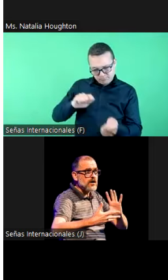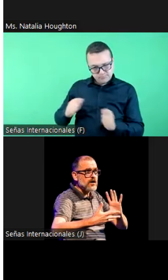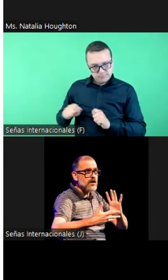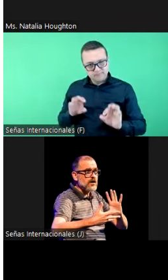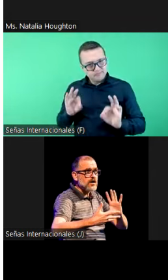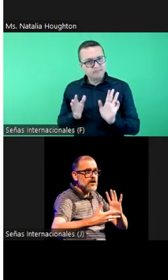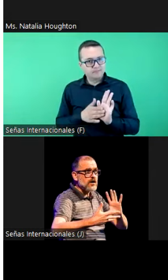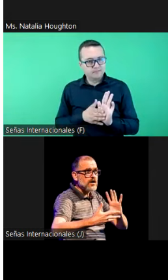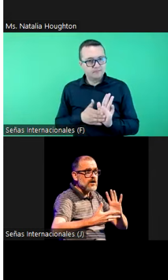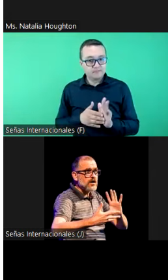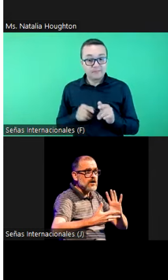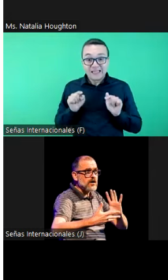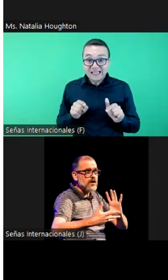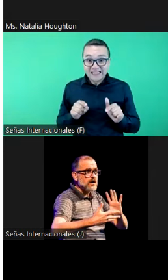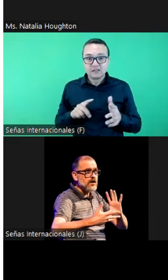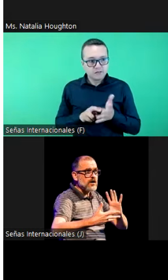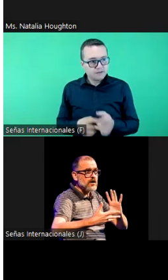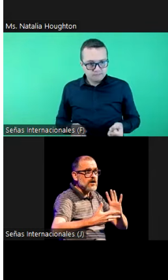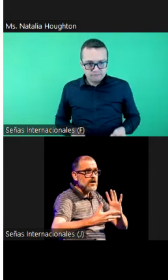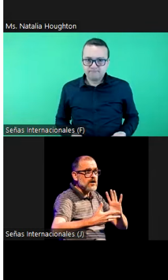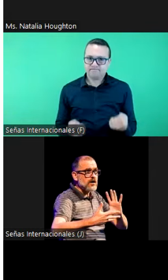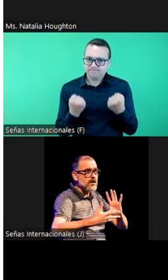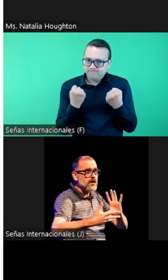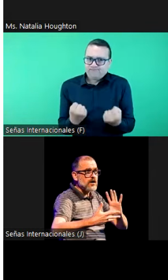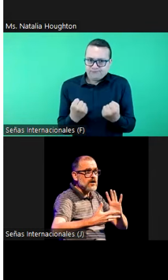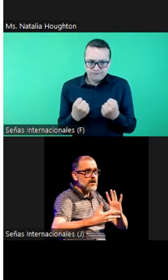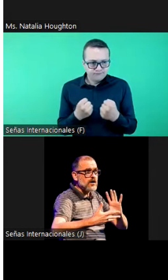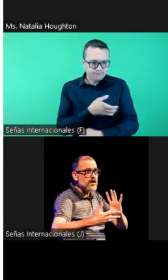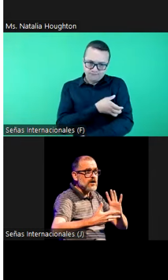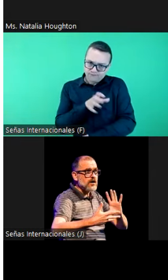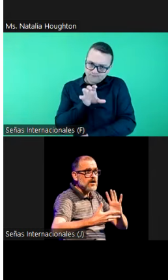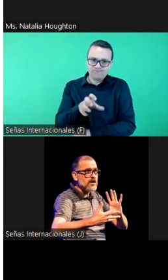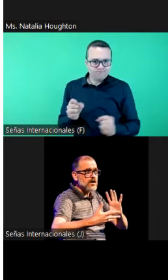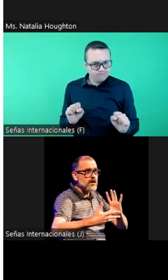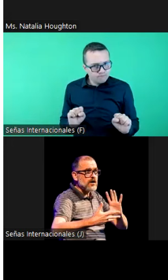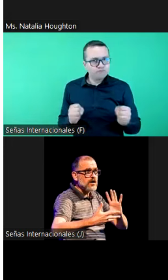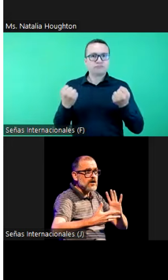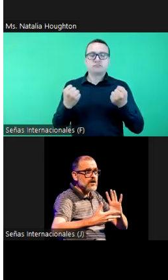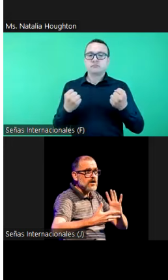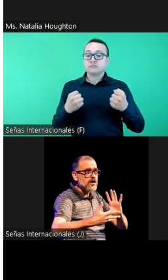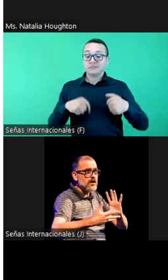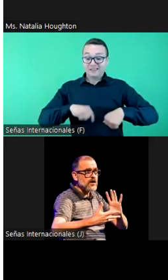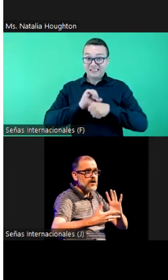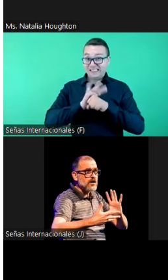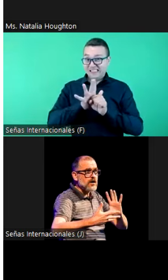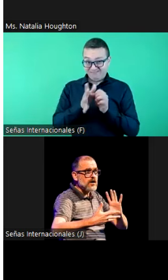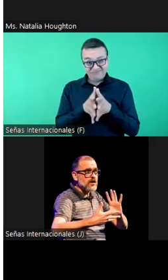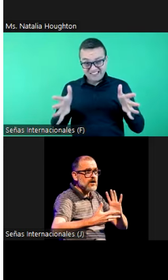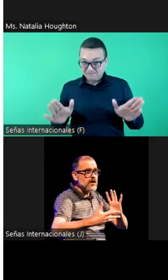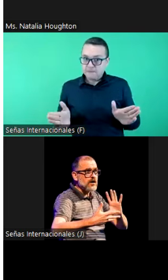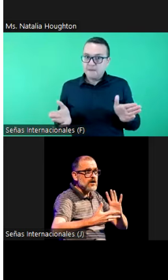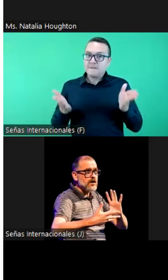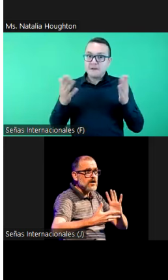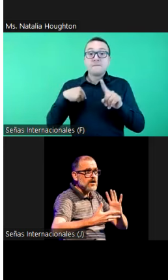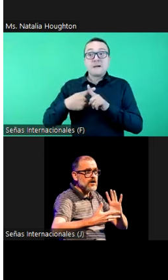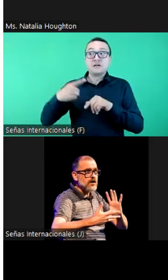reassigned, and this led to a strengthening of capacities during the pandemic and for future